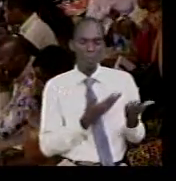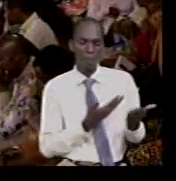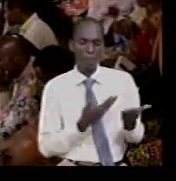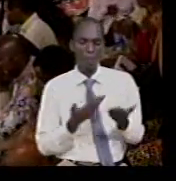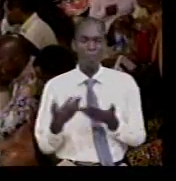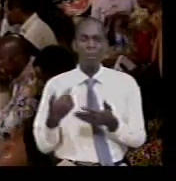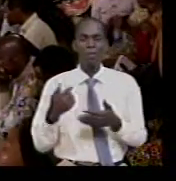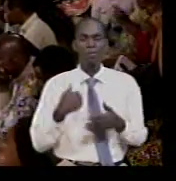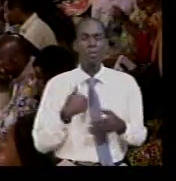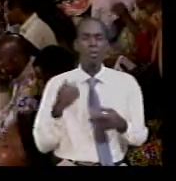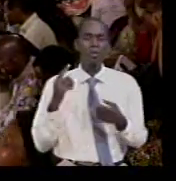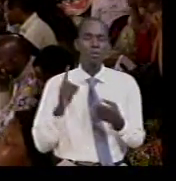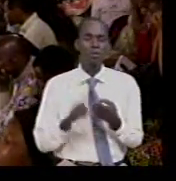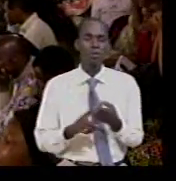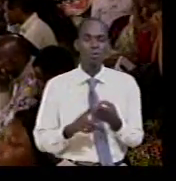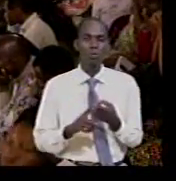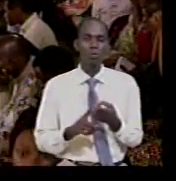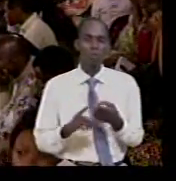Bring me